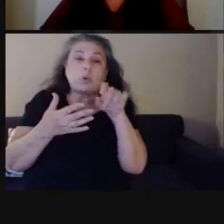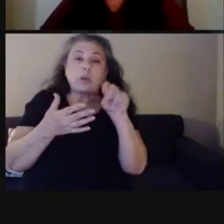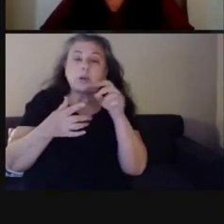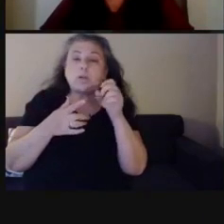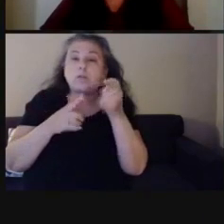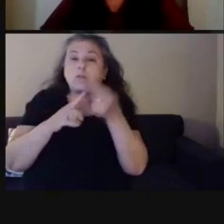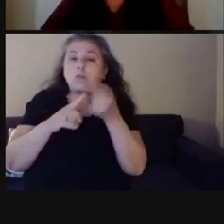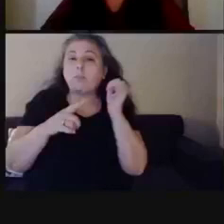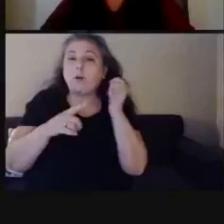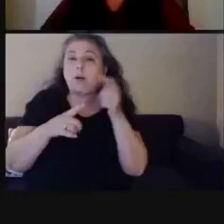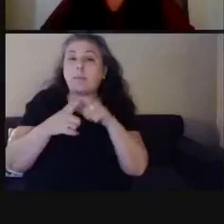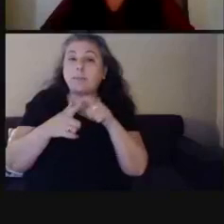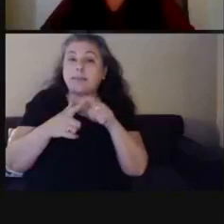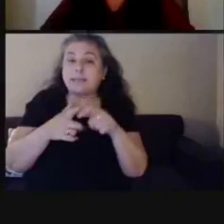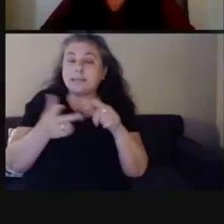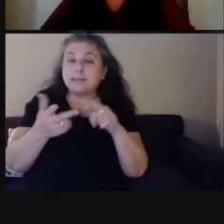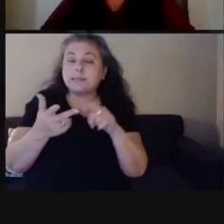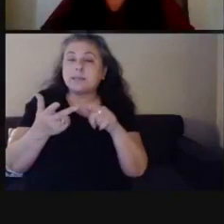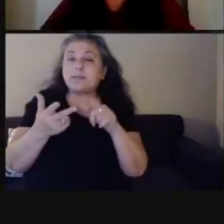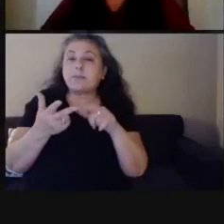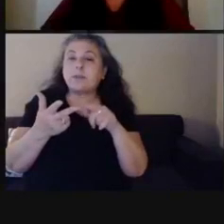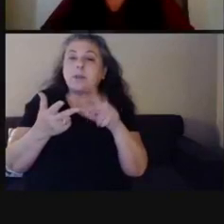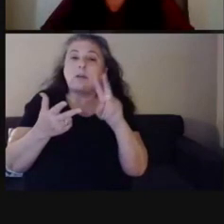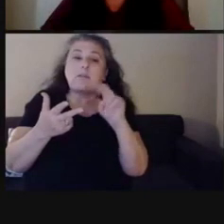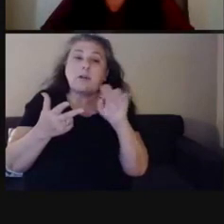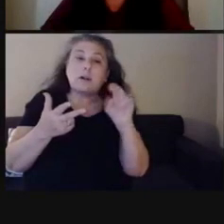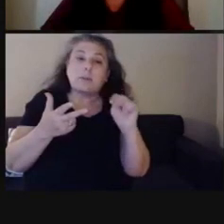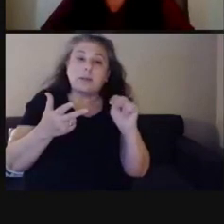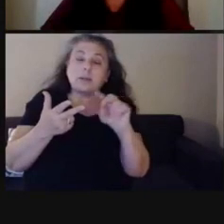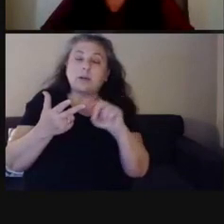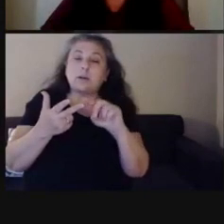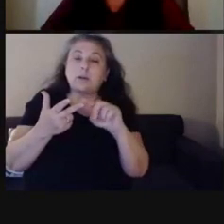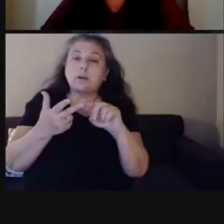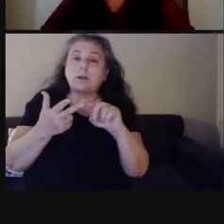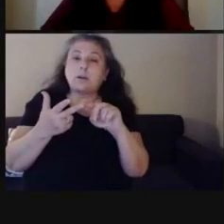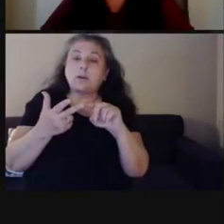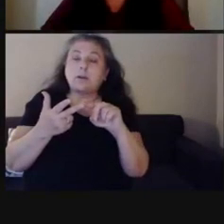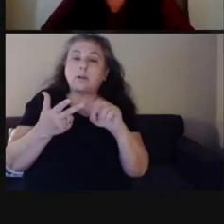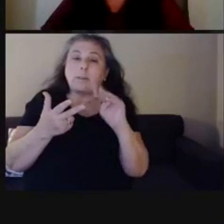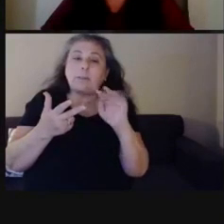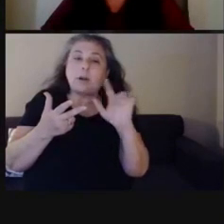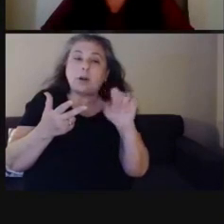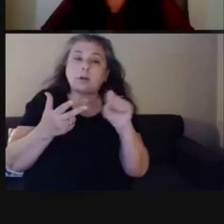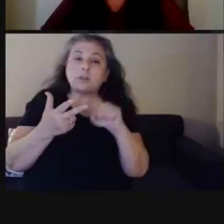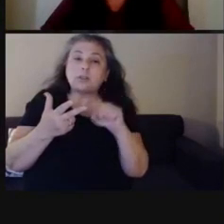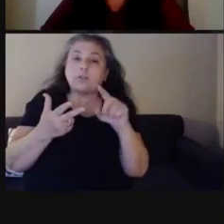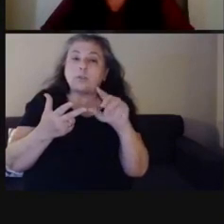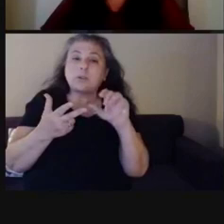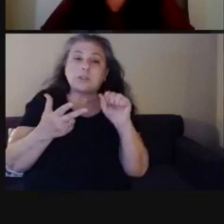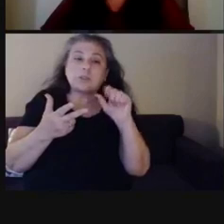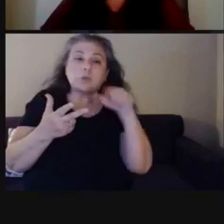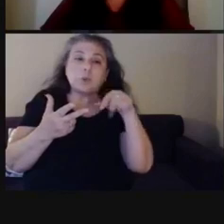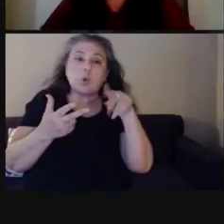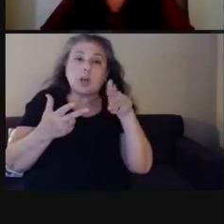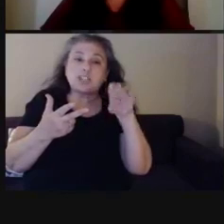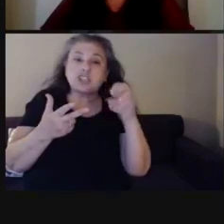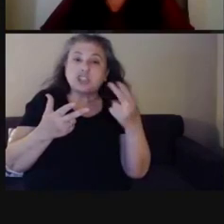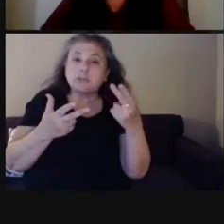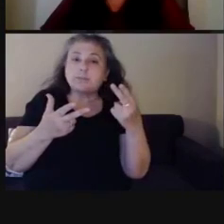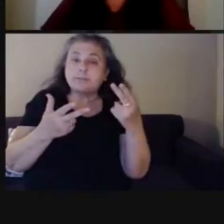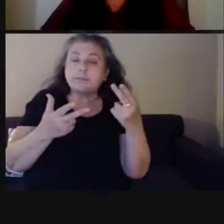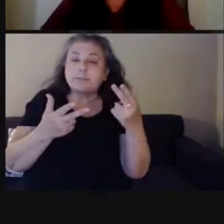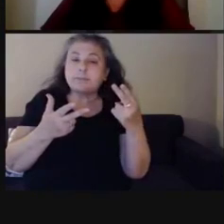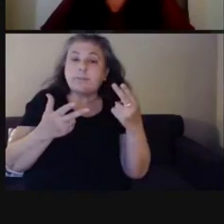of the beans, and you get some vitamins from and minerals from the squash.